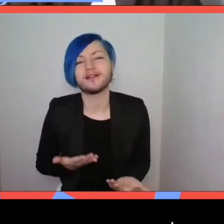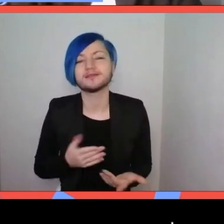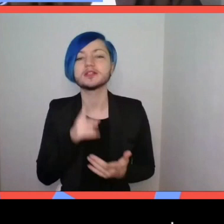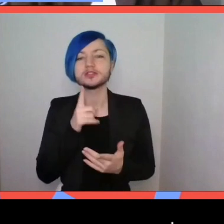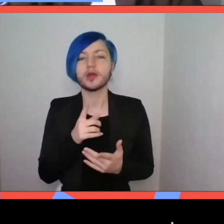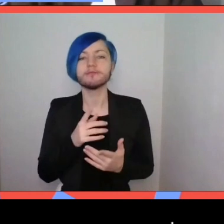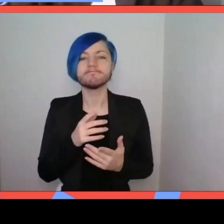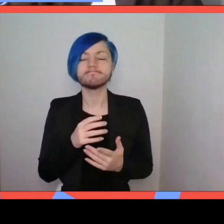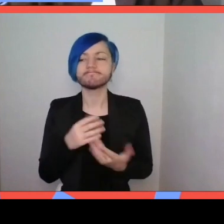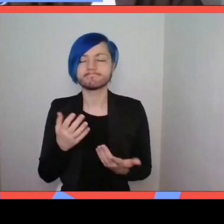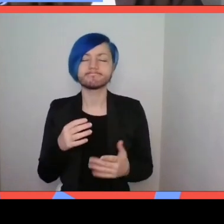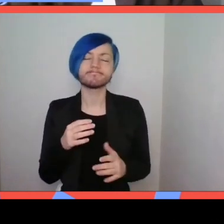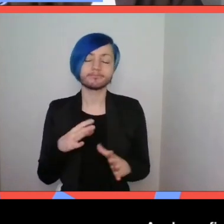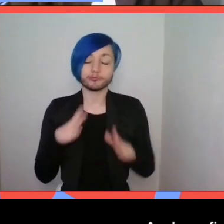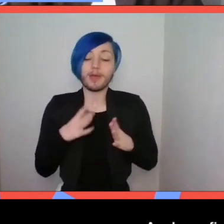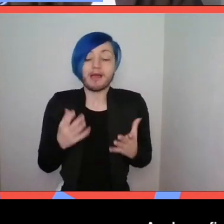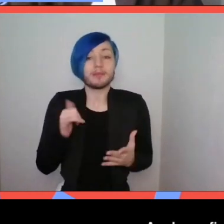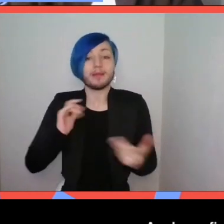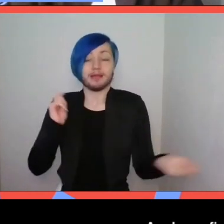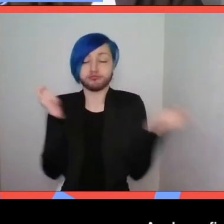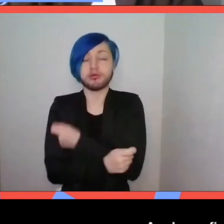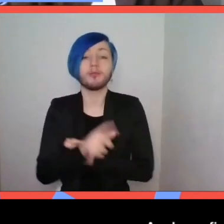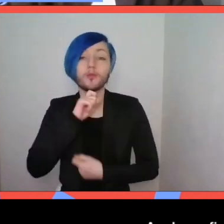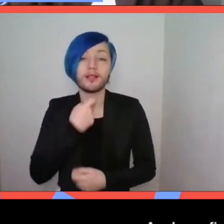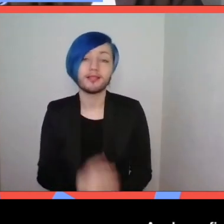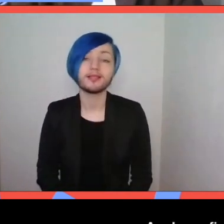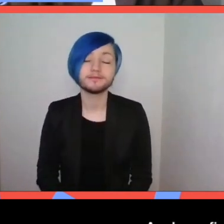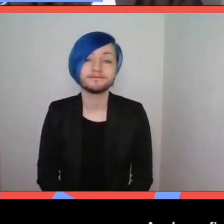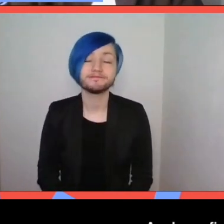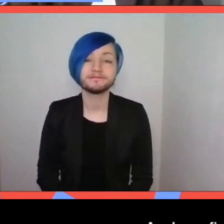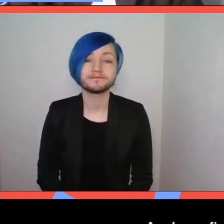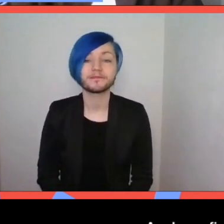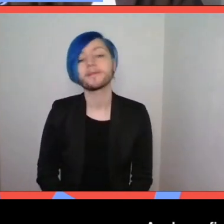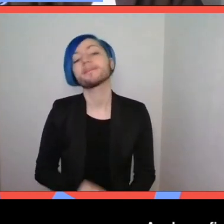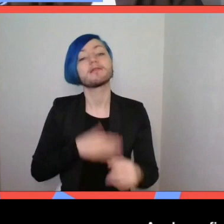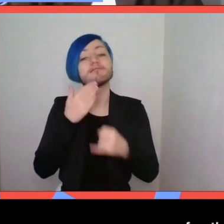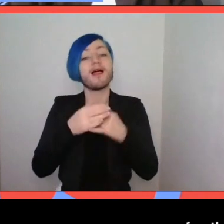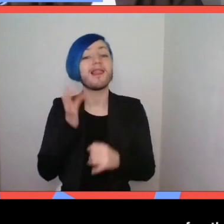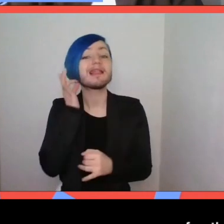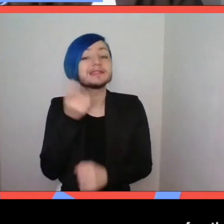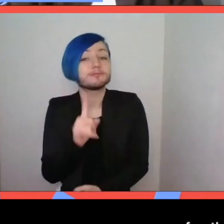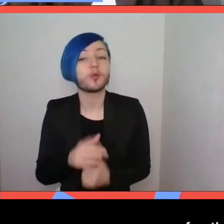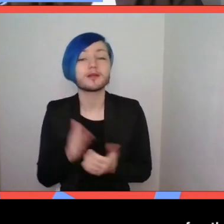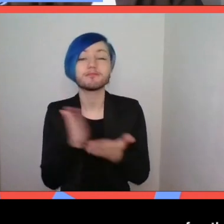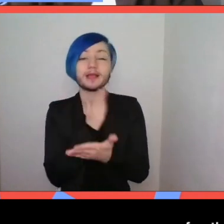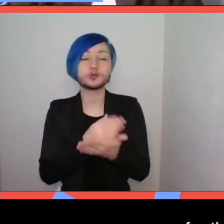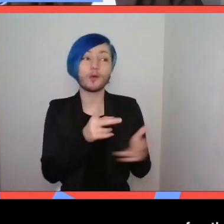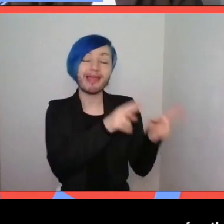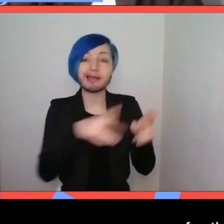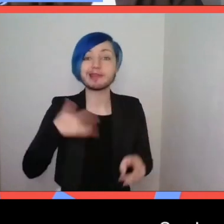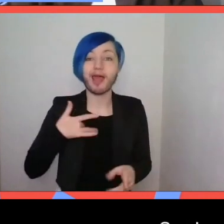prepared to kill your darlings. And my final tip is make life as easy for the editor as